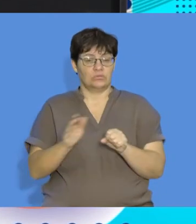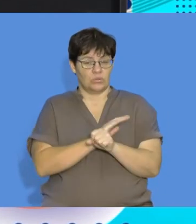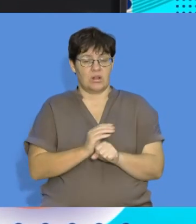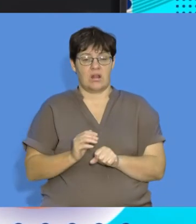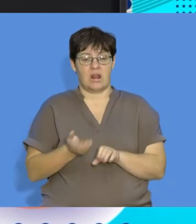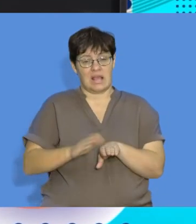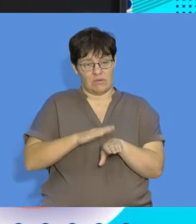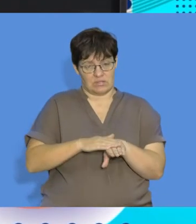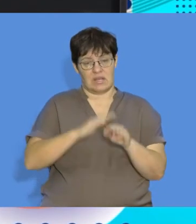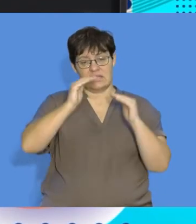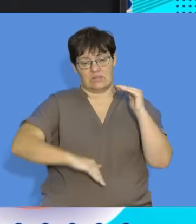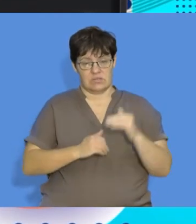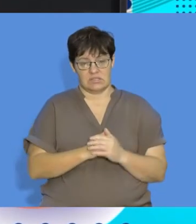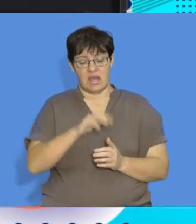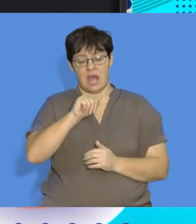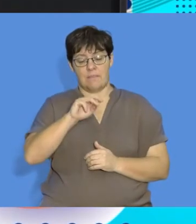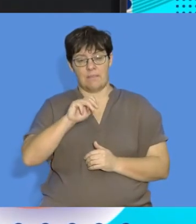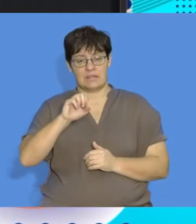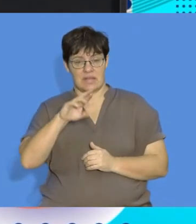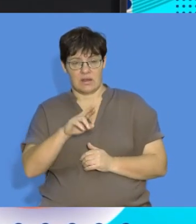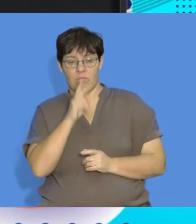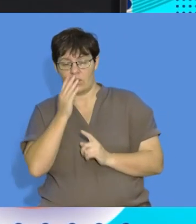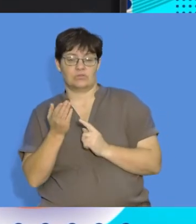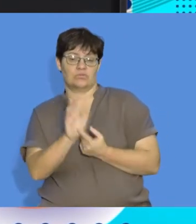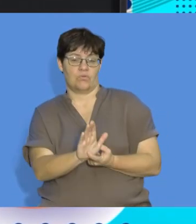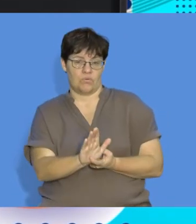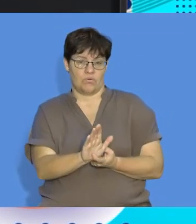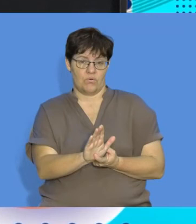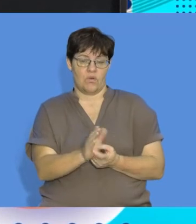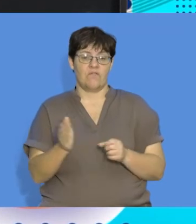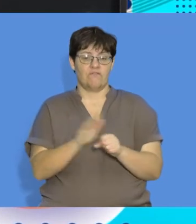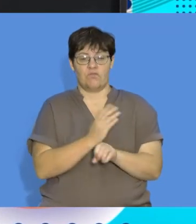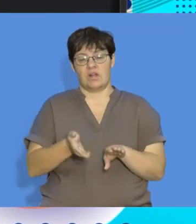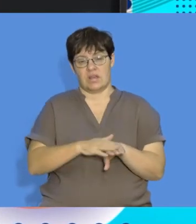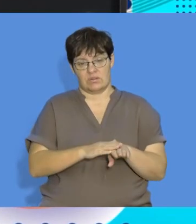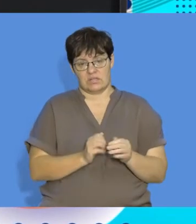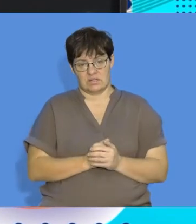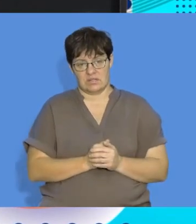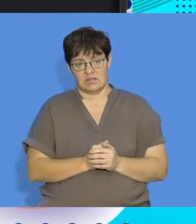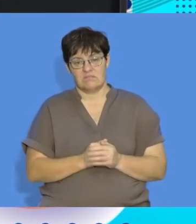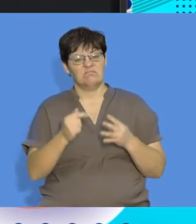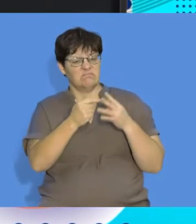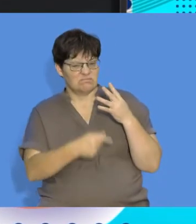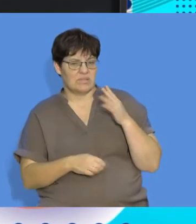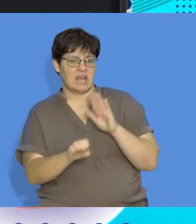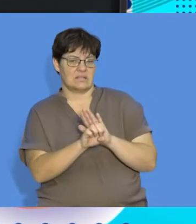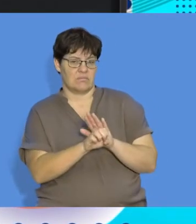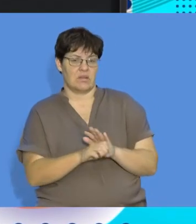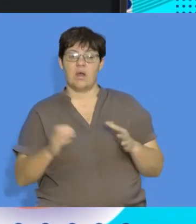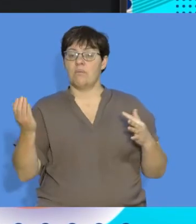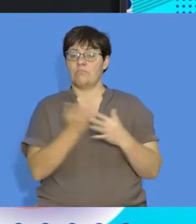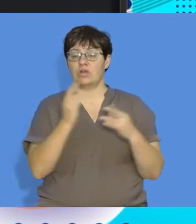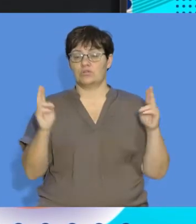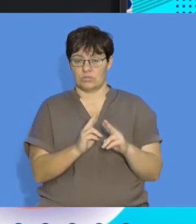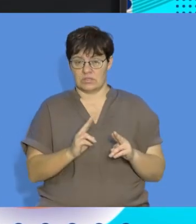that ammeter that remains will actually give us an indication of the total current. So this is just an example. We'll take a short break for